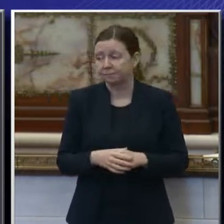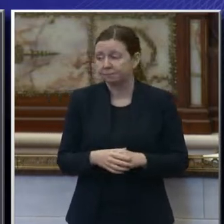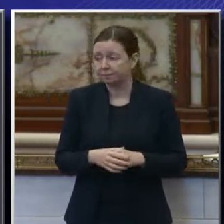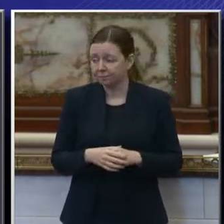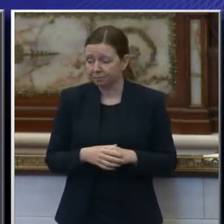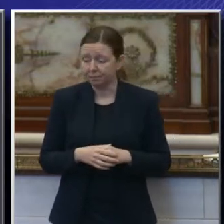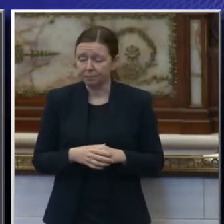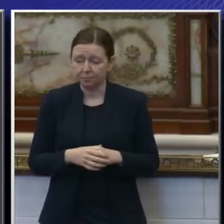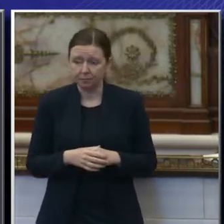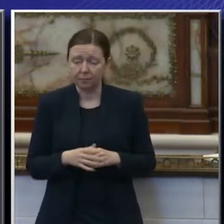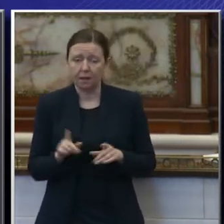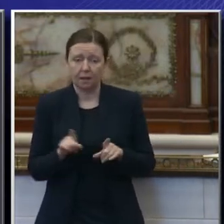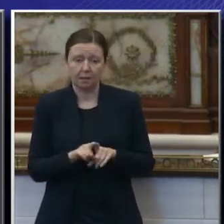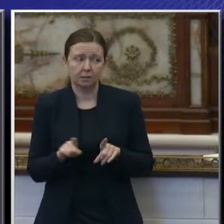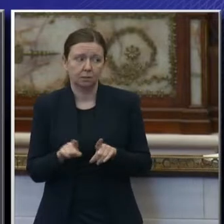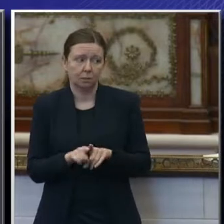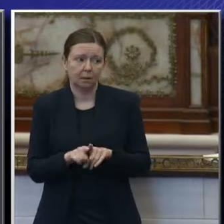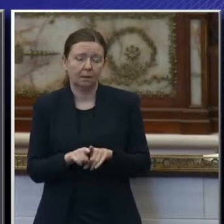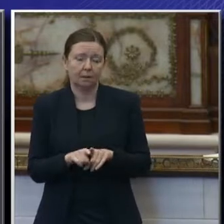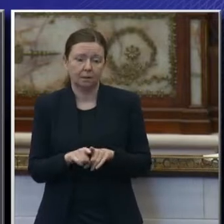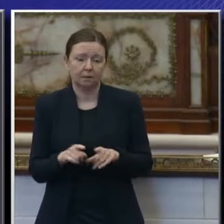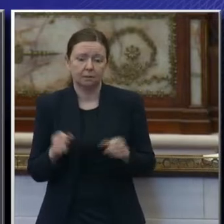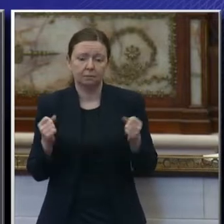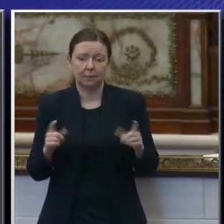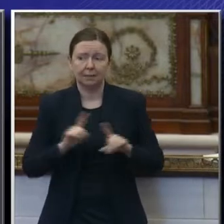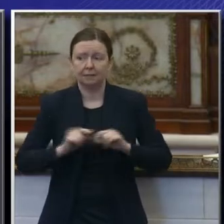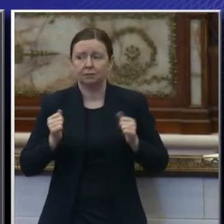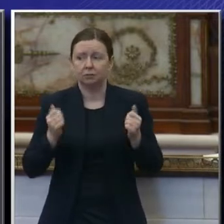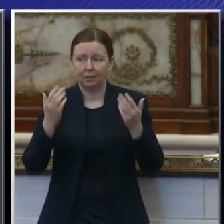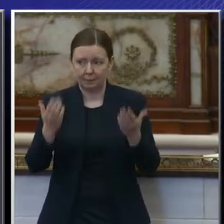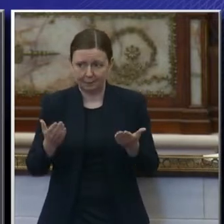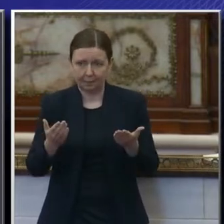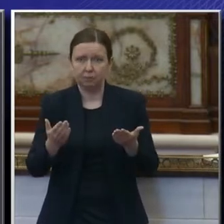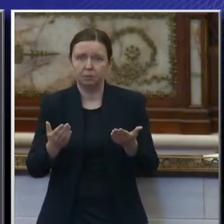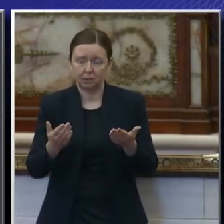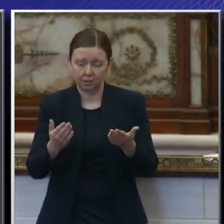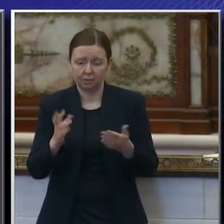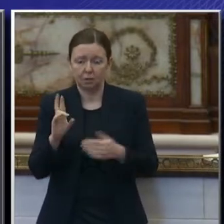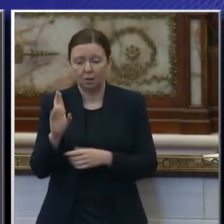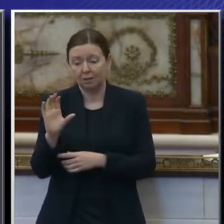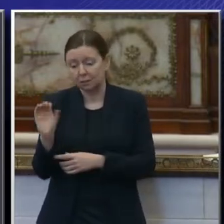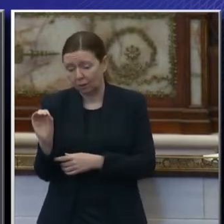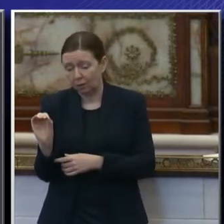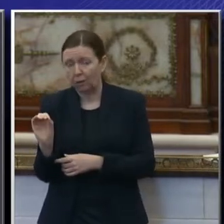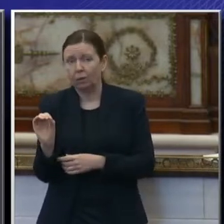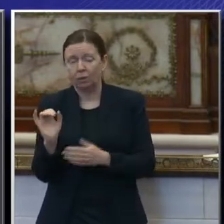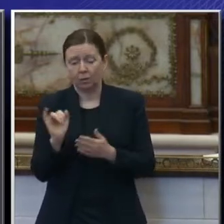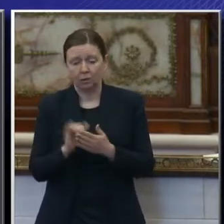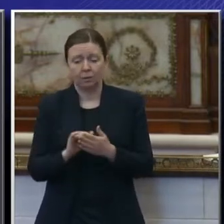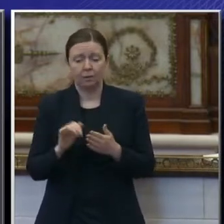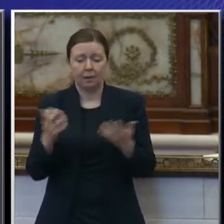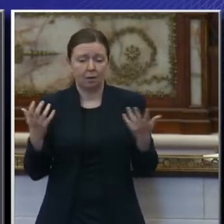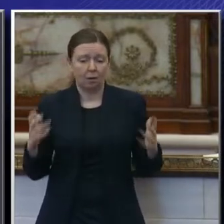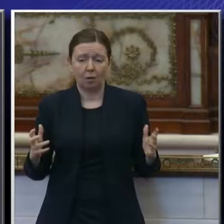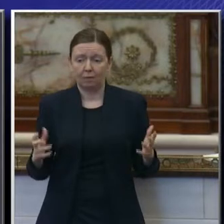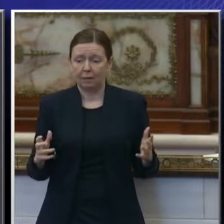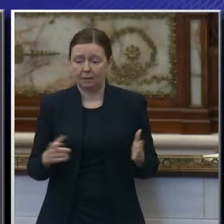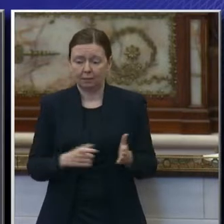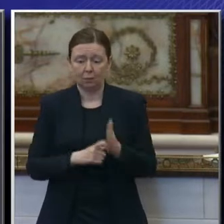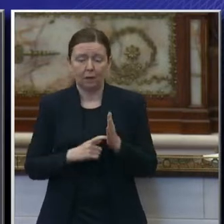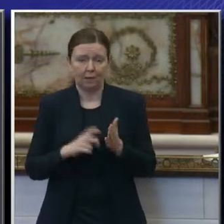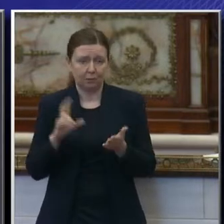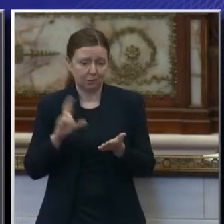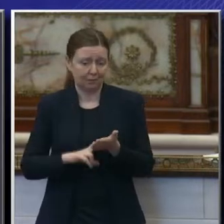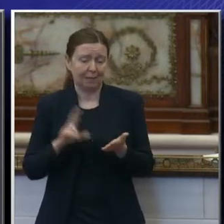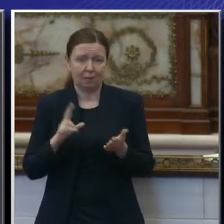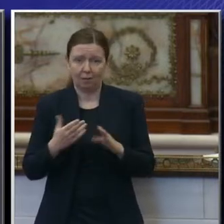as well as the letters of recommendations from various RCOs that normally are required to sign off